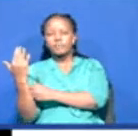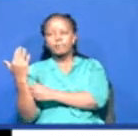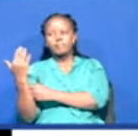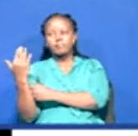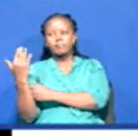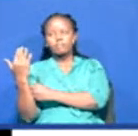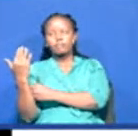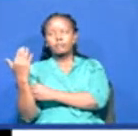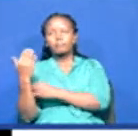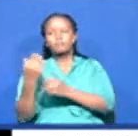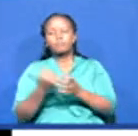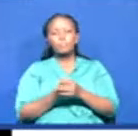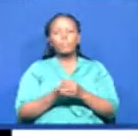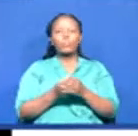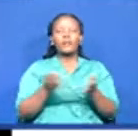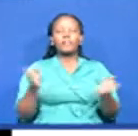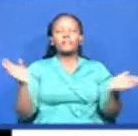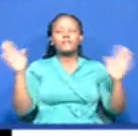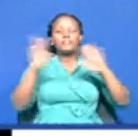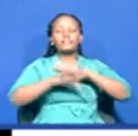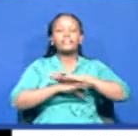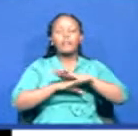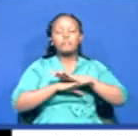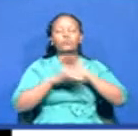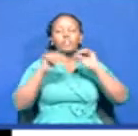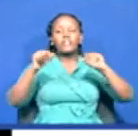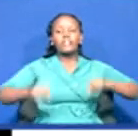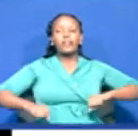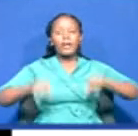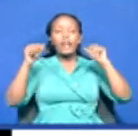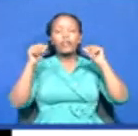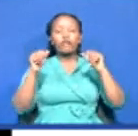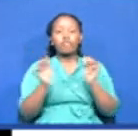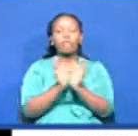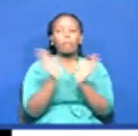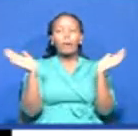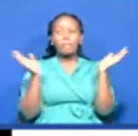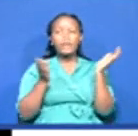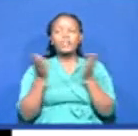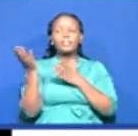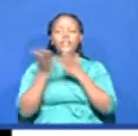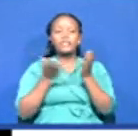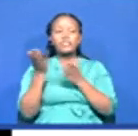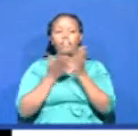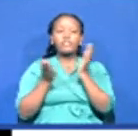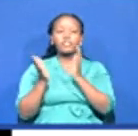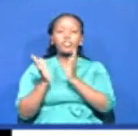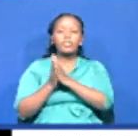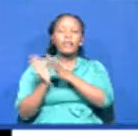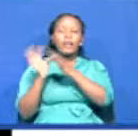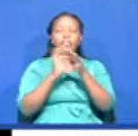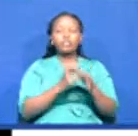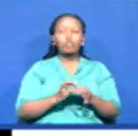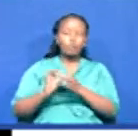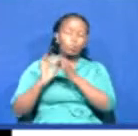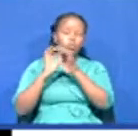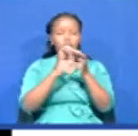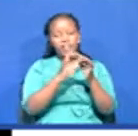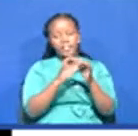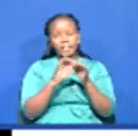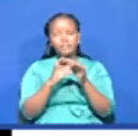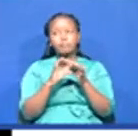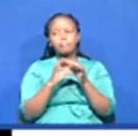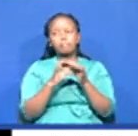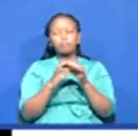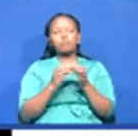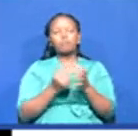Okay, the Deputy Head of Public Service and Coordinator of Multi-Agency Enforcement, the